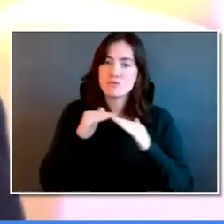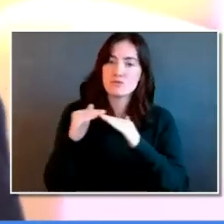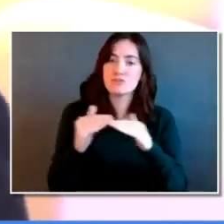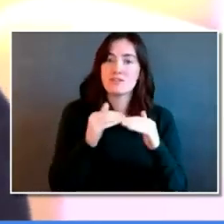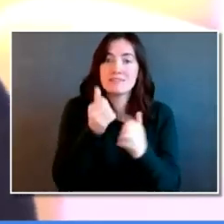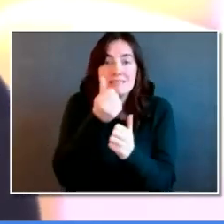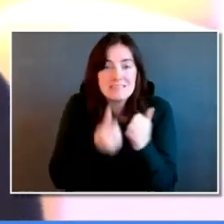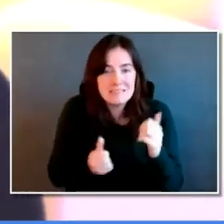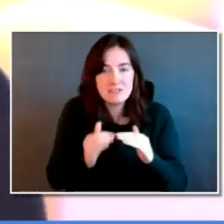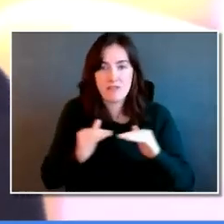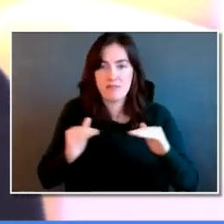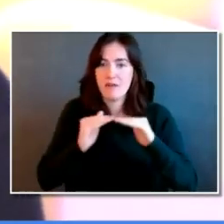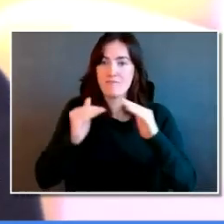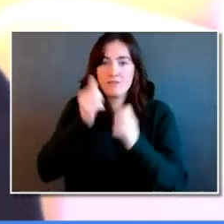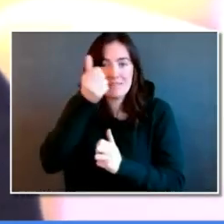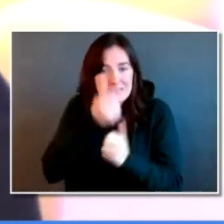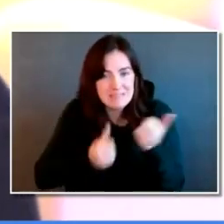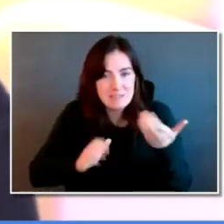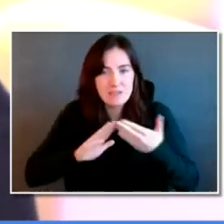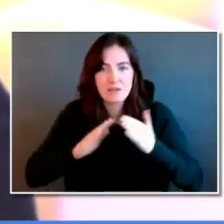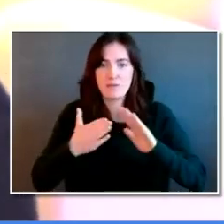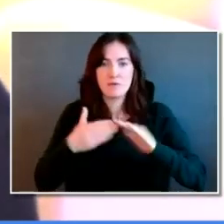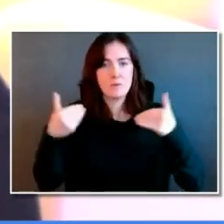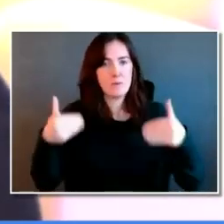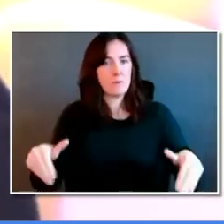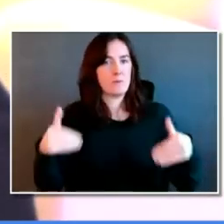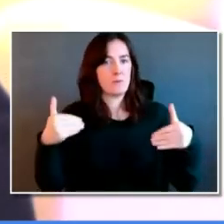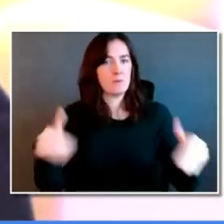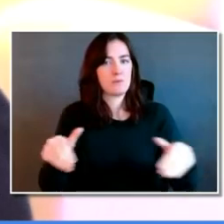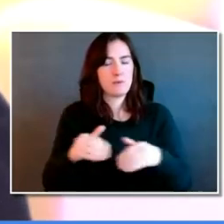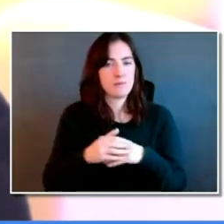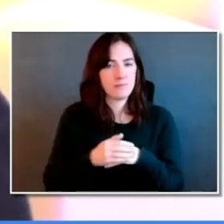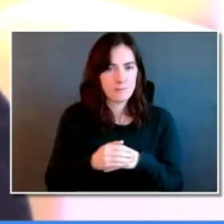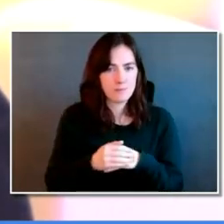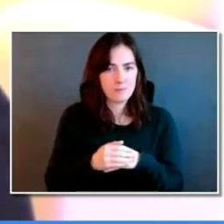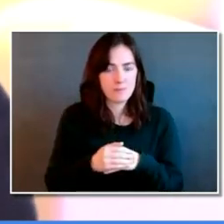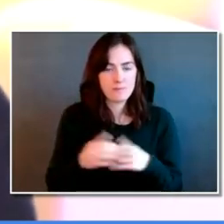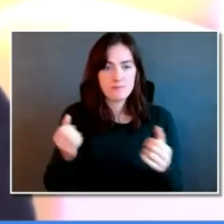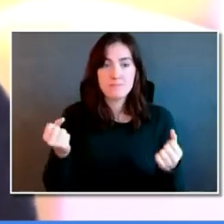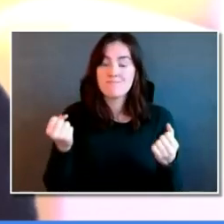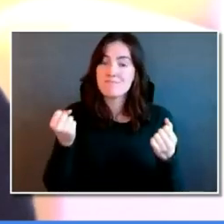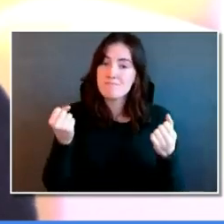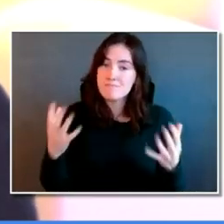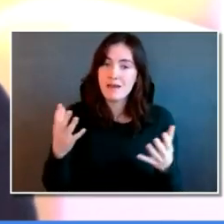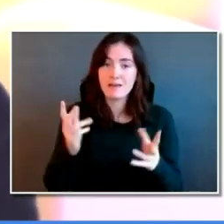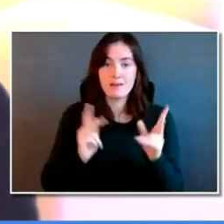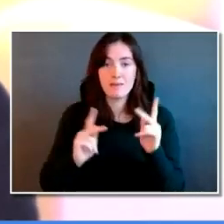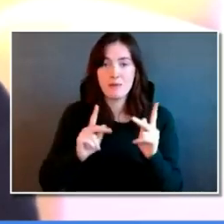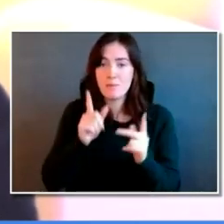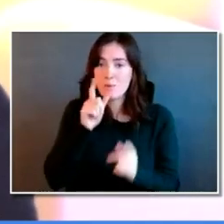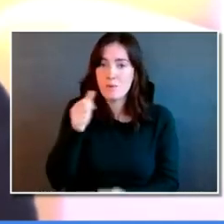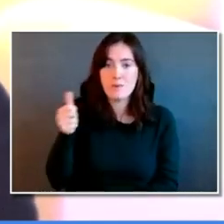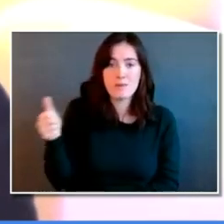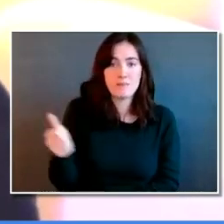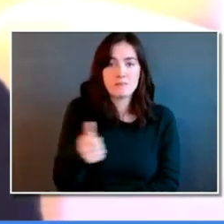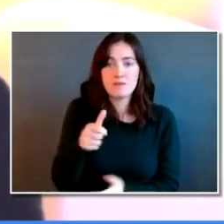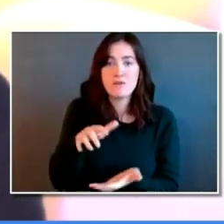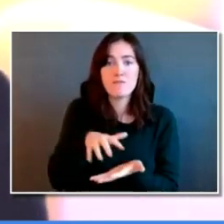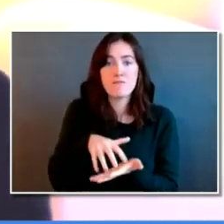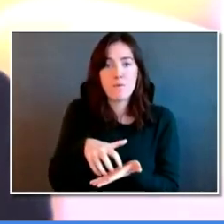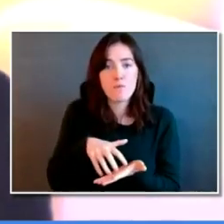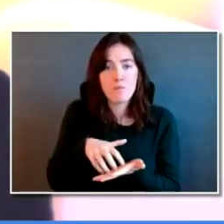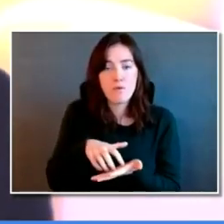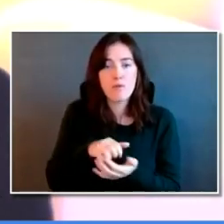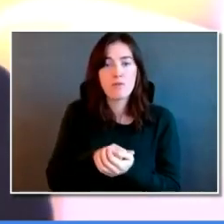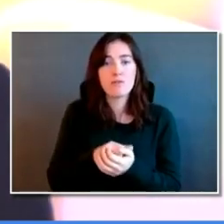community is. There are so many vulnerable people who are suffering across our community, across